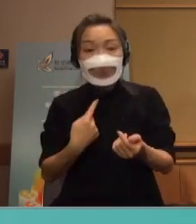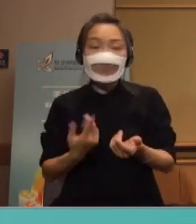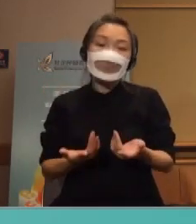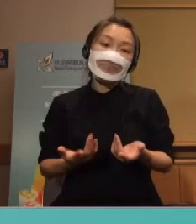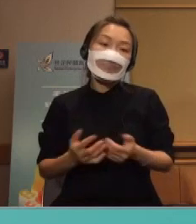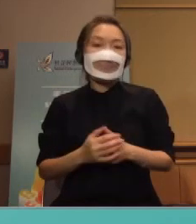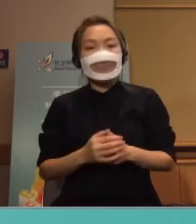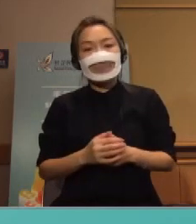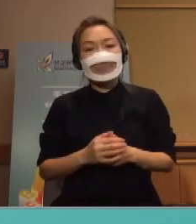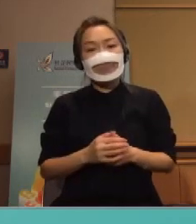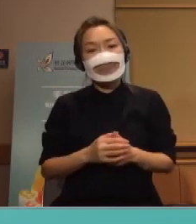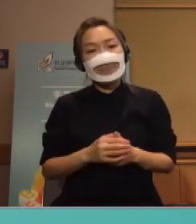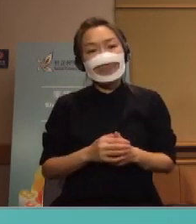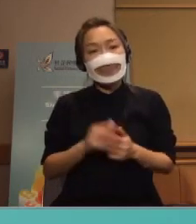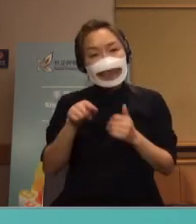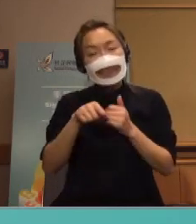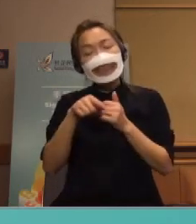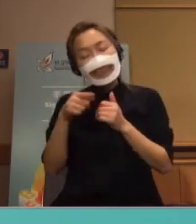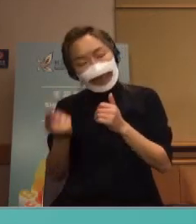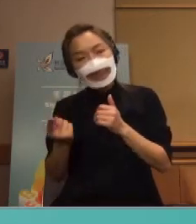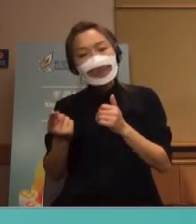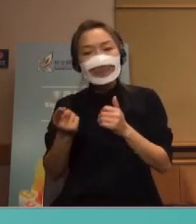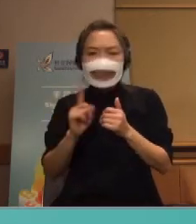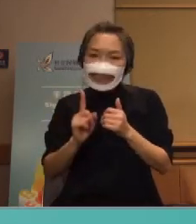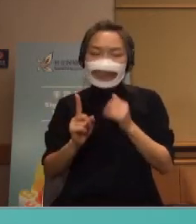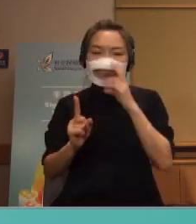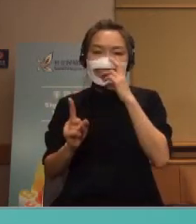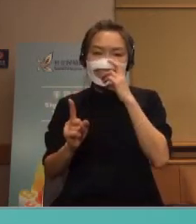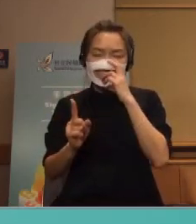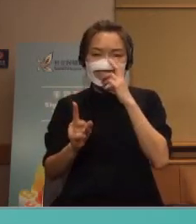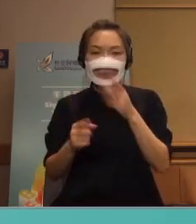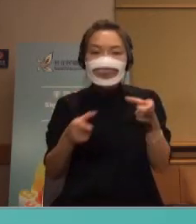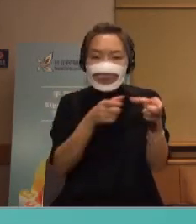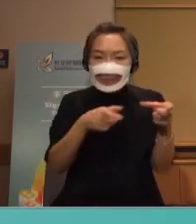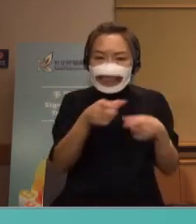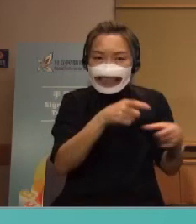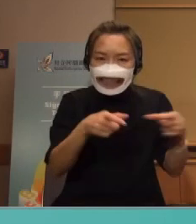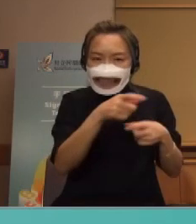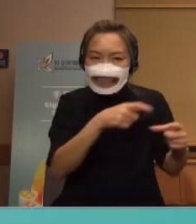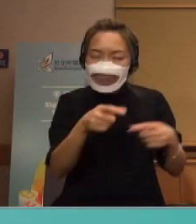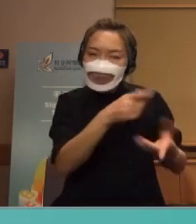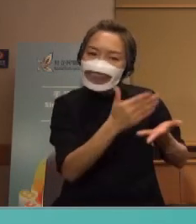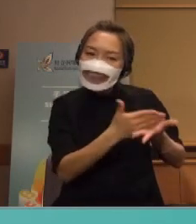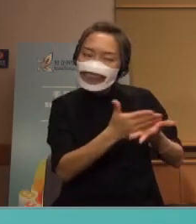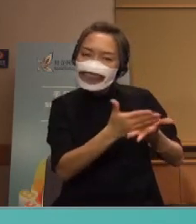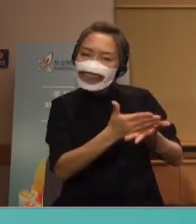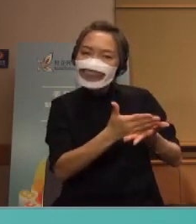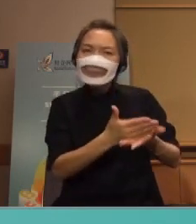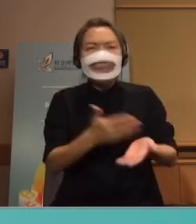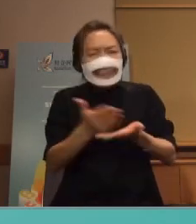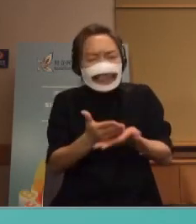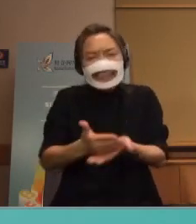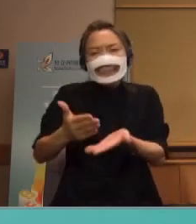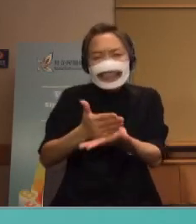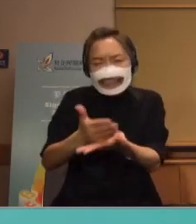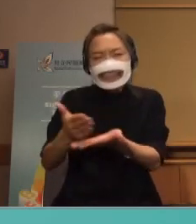we're trying to do is like we're testing the market. So a lot of the thing is actually A/B testing child. So recently, because of